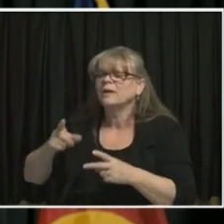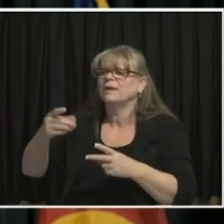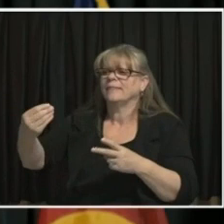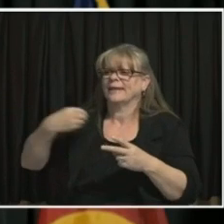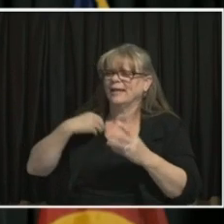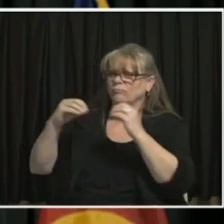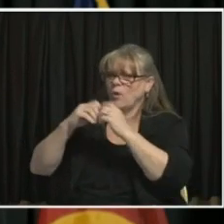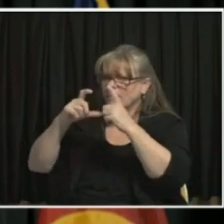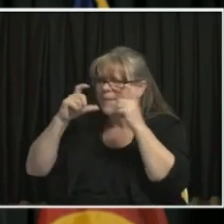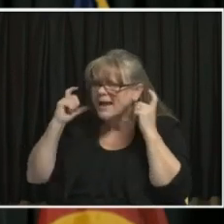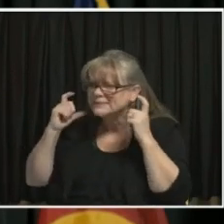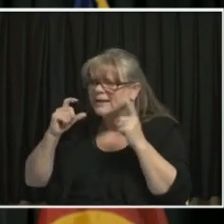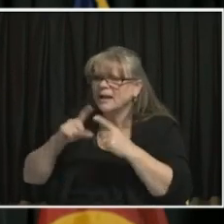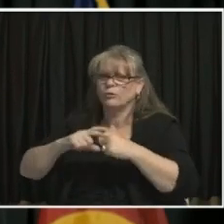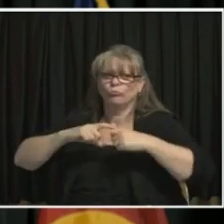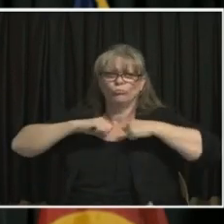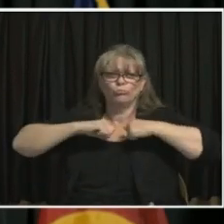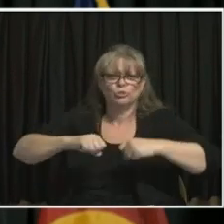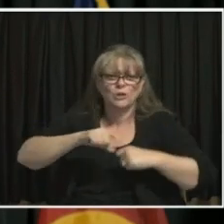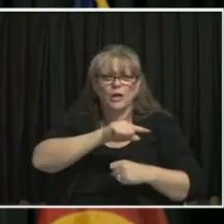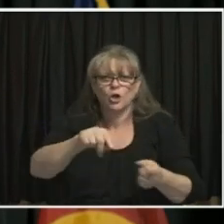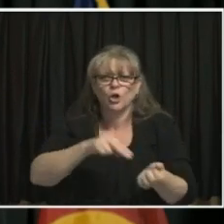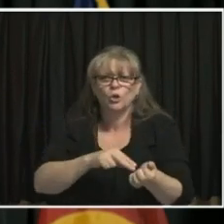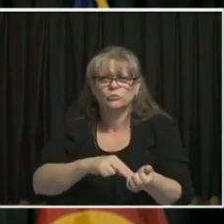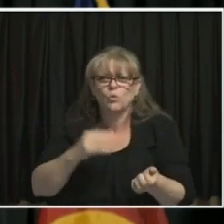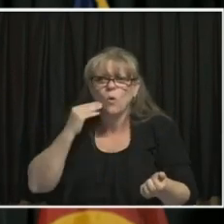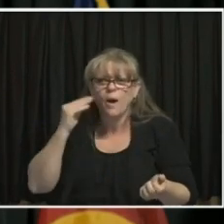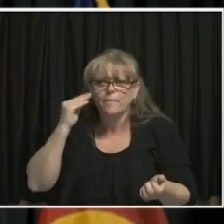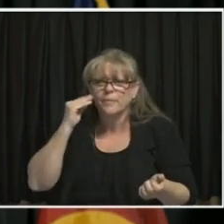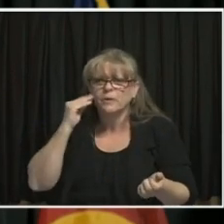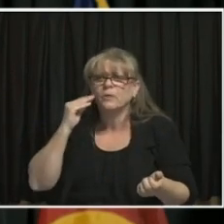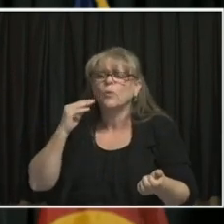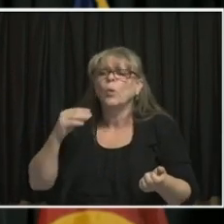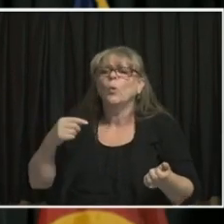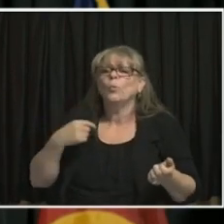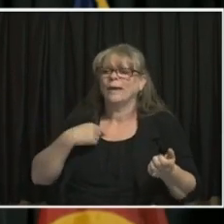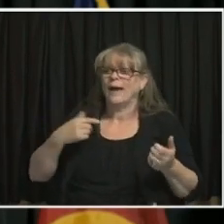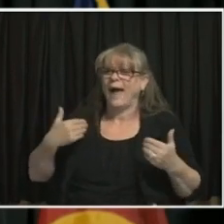homes. So we live in a nation. I